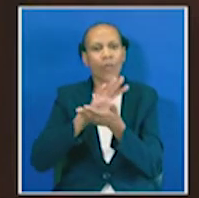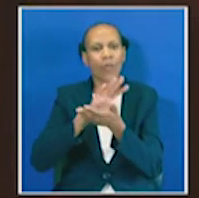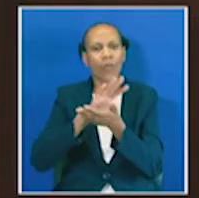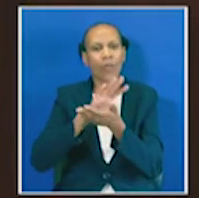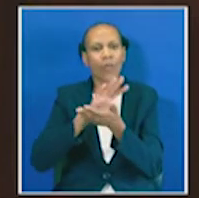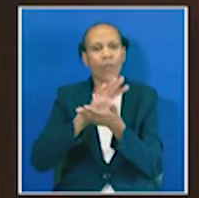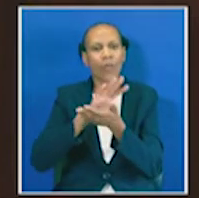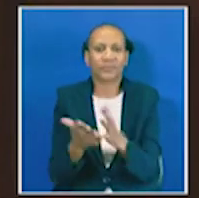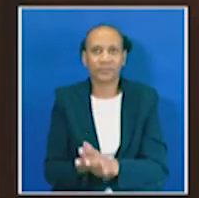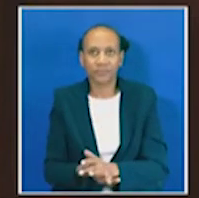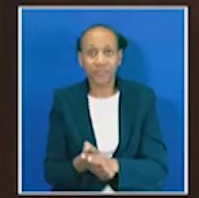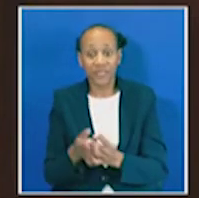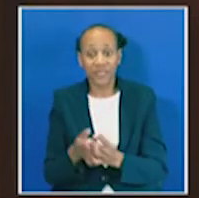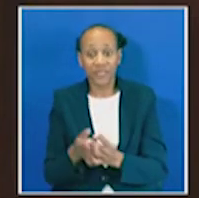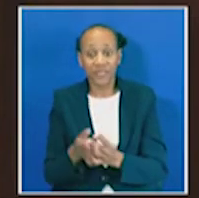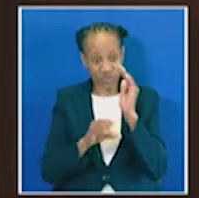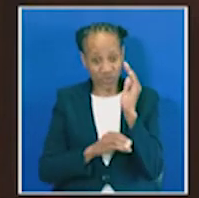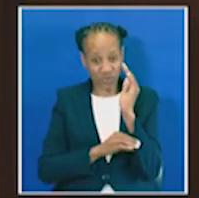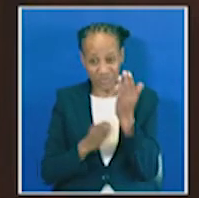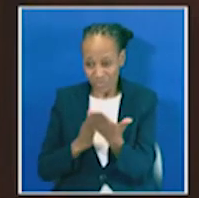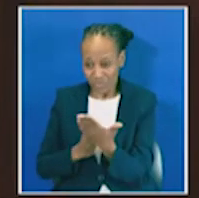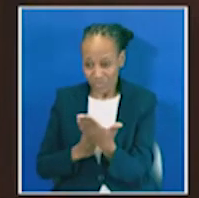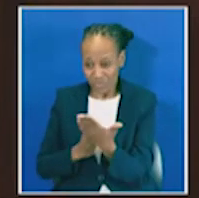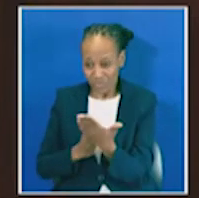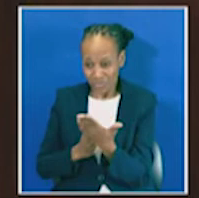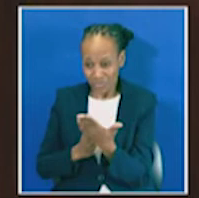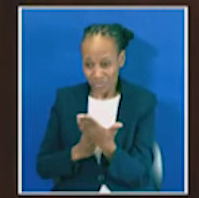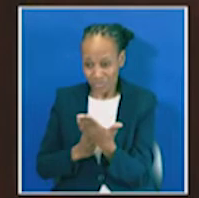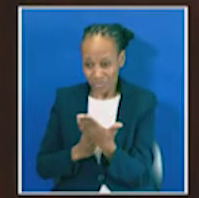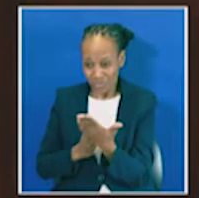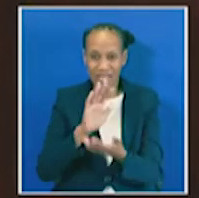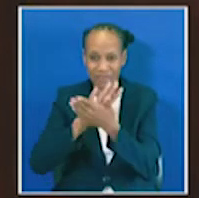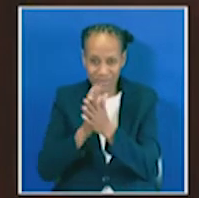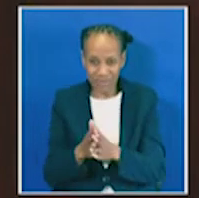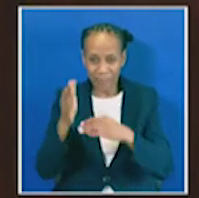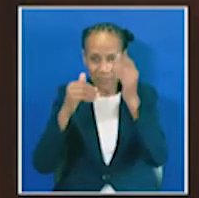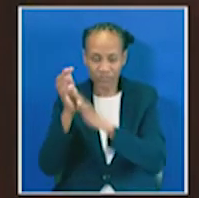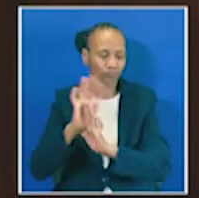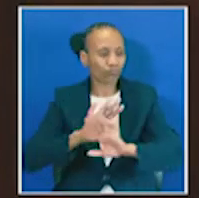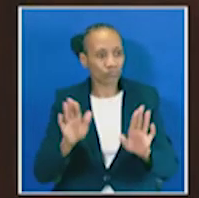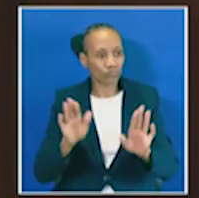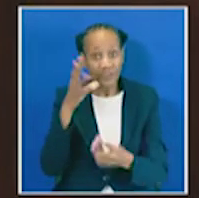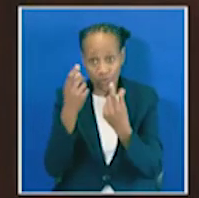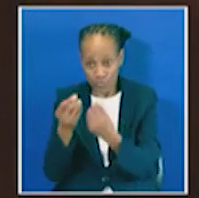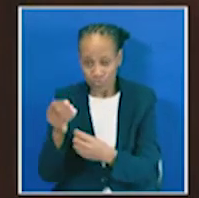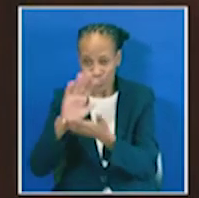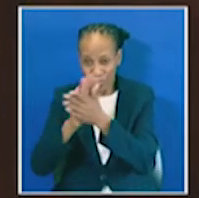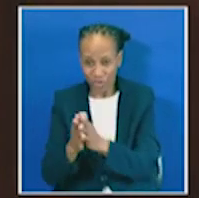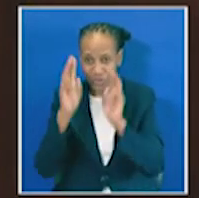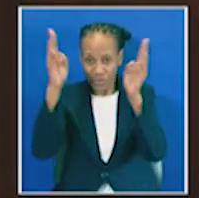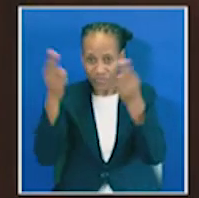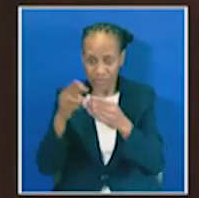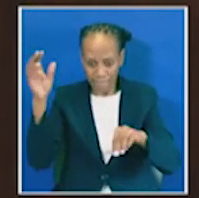has no place in a constitutional democracy. Perpetrators have to face the full might of the law, and